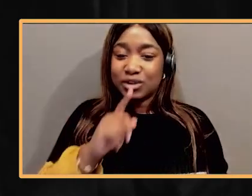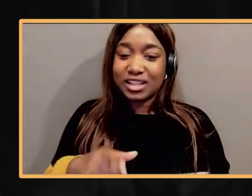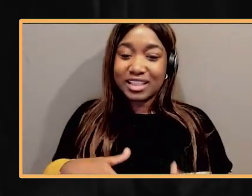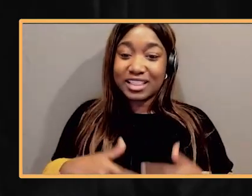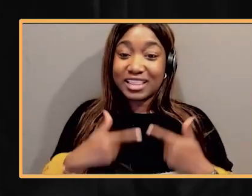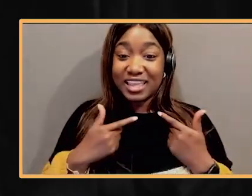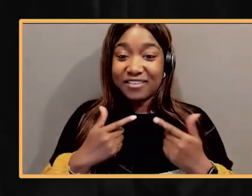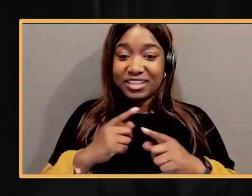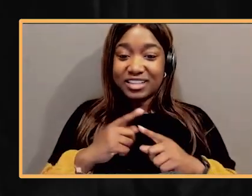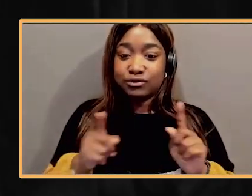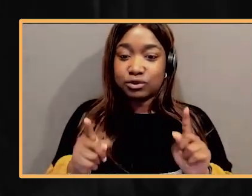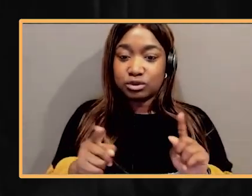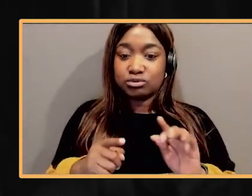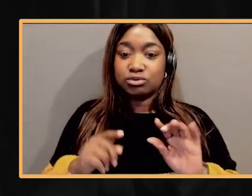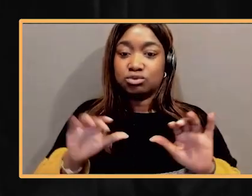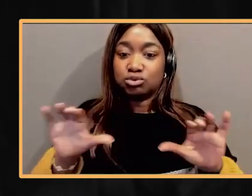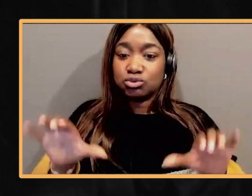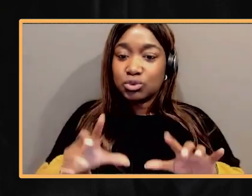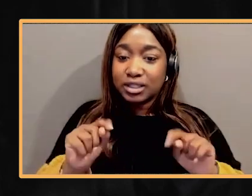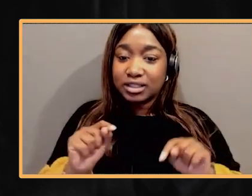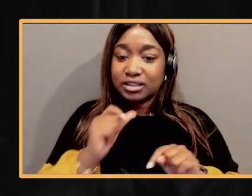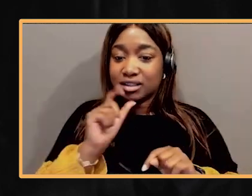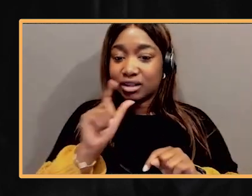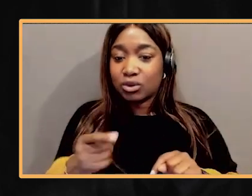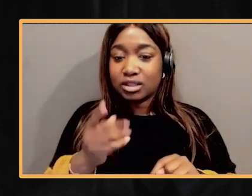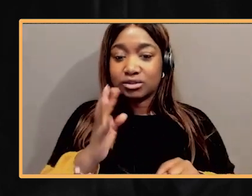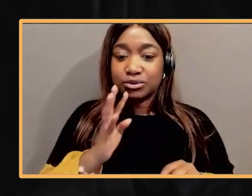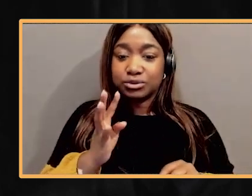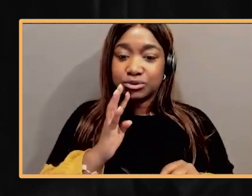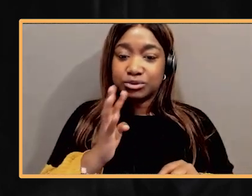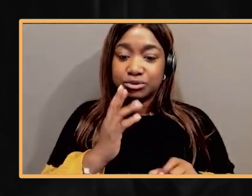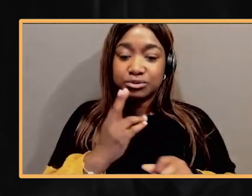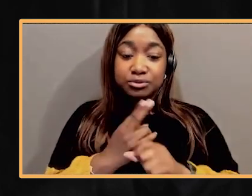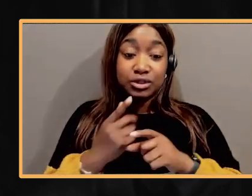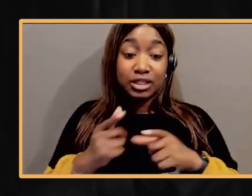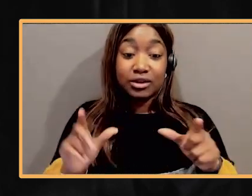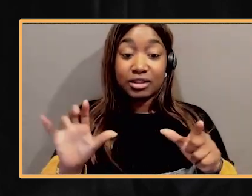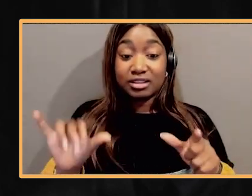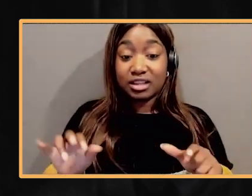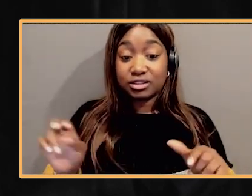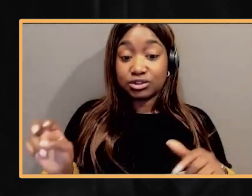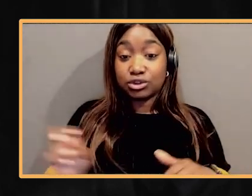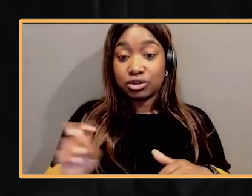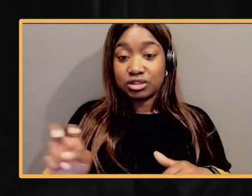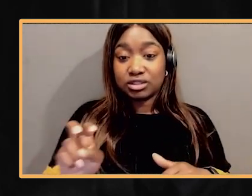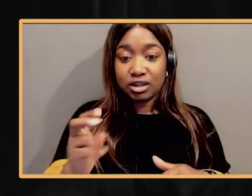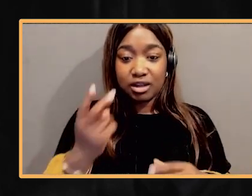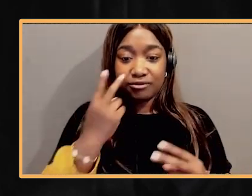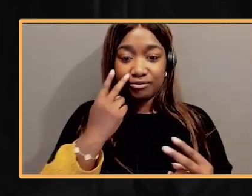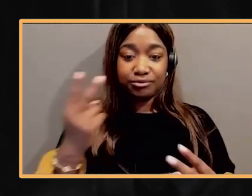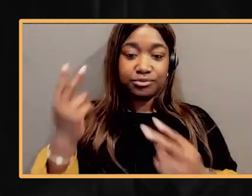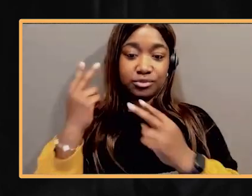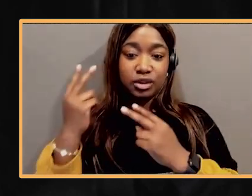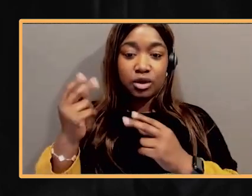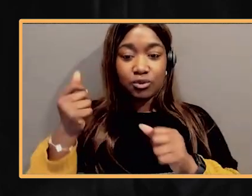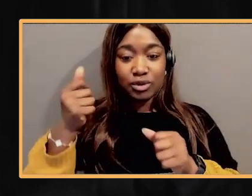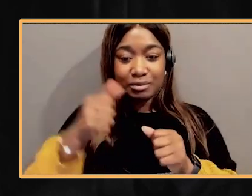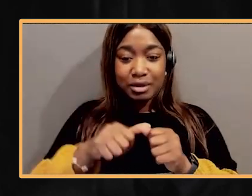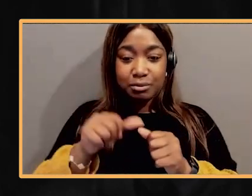using the language. It has been a journey of remembrance. It has been a journey of reclaiming that. And it's